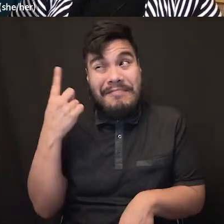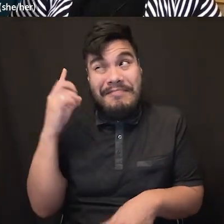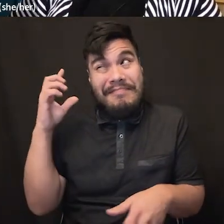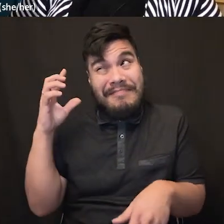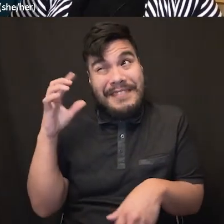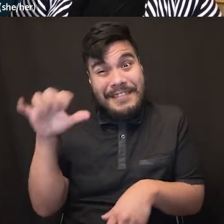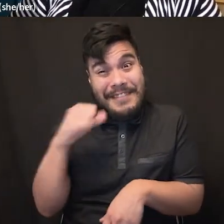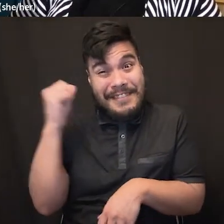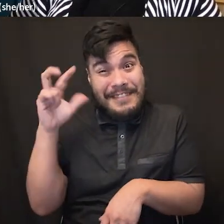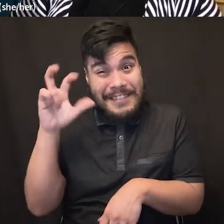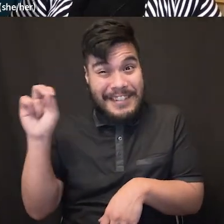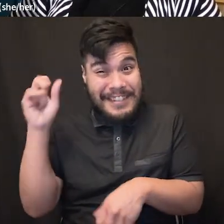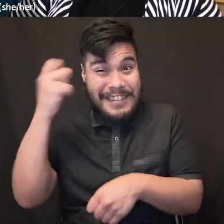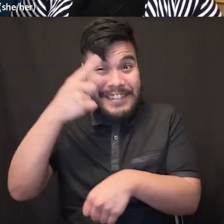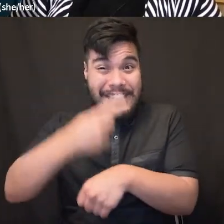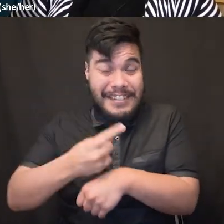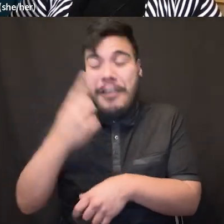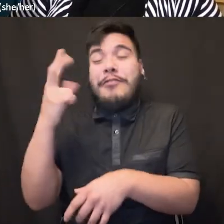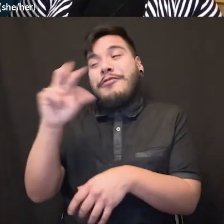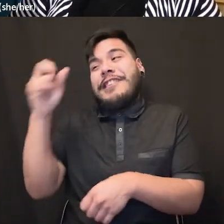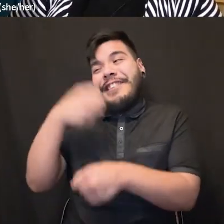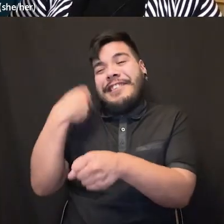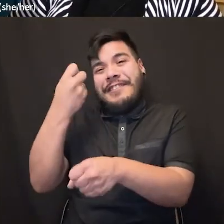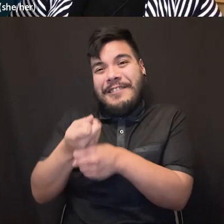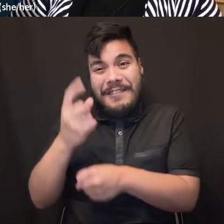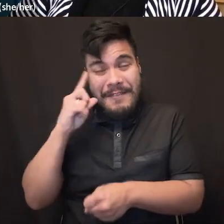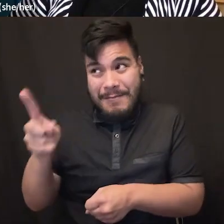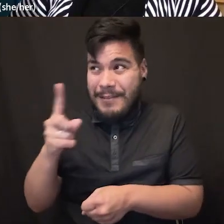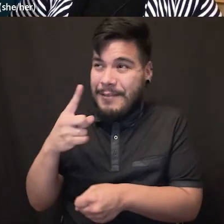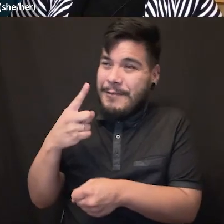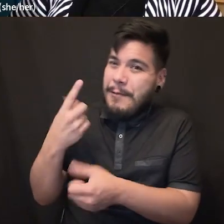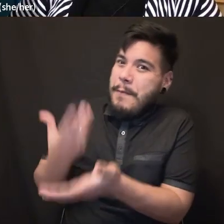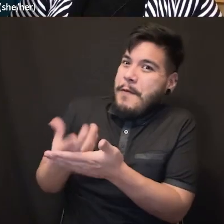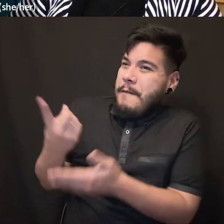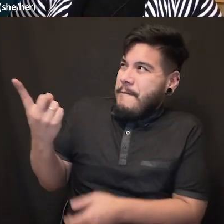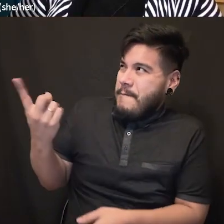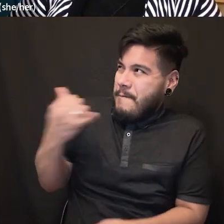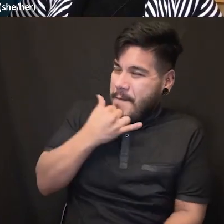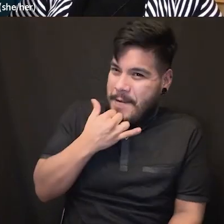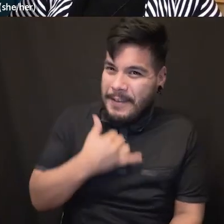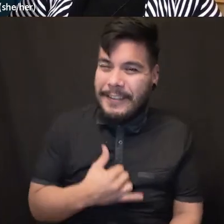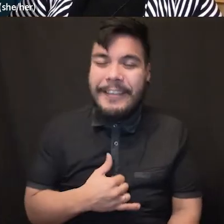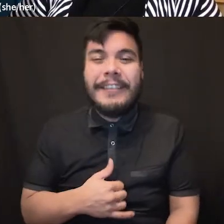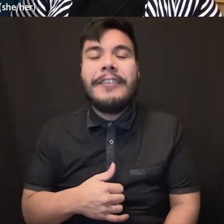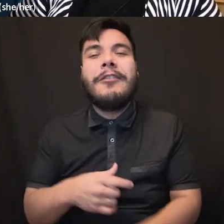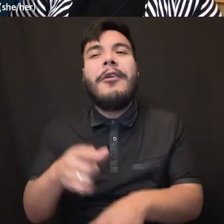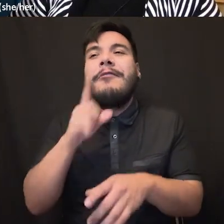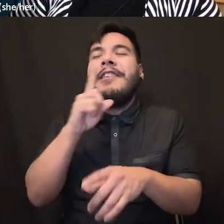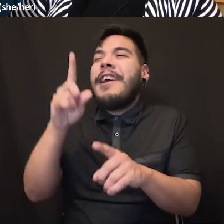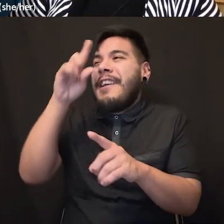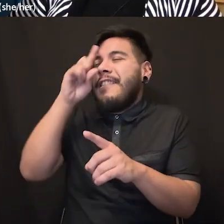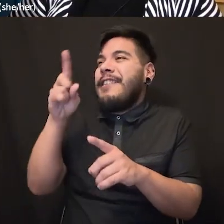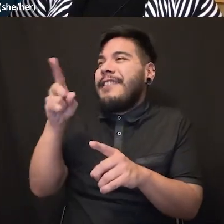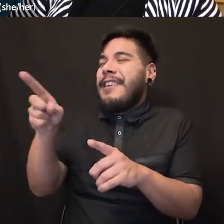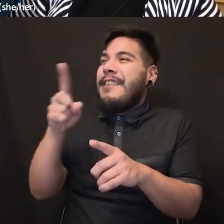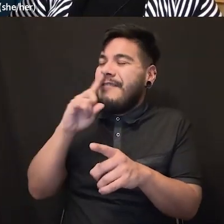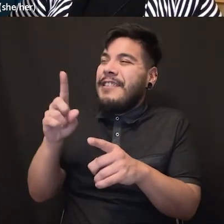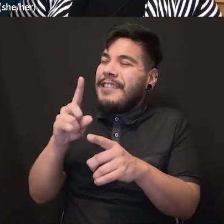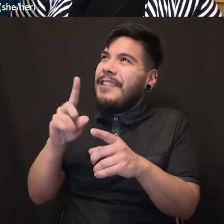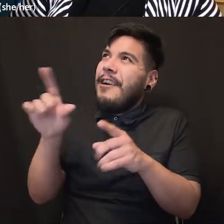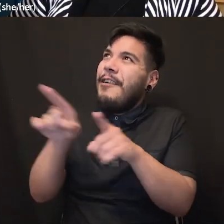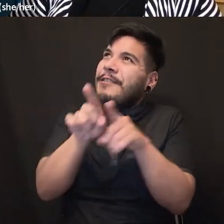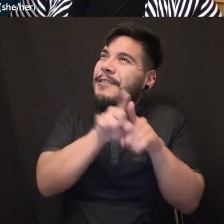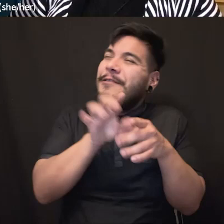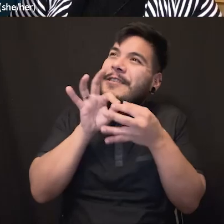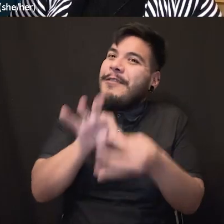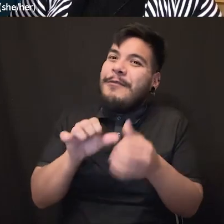wrong. Well, I love that rebelliousness, and I feel like it sort of echoes through the movement that we do our work in around like what